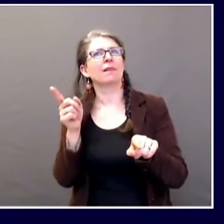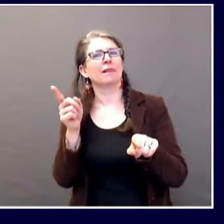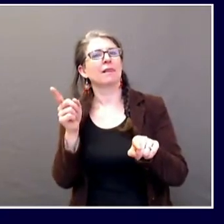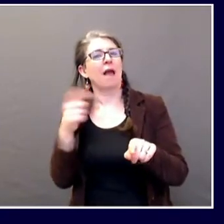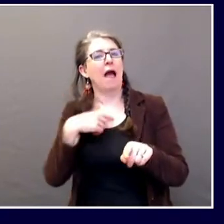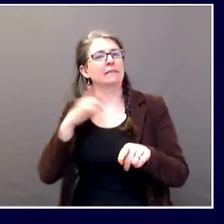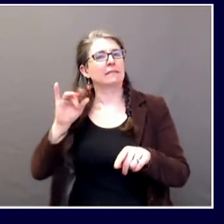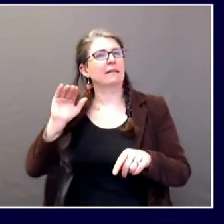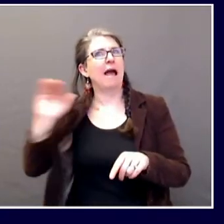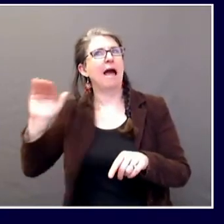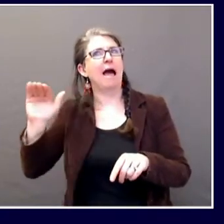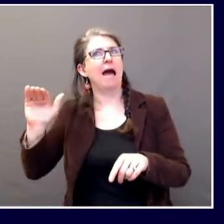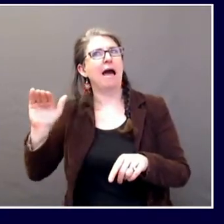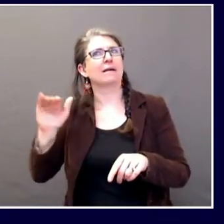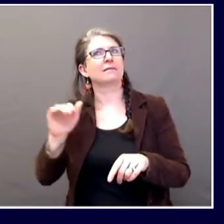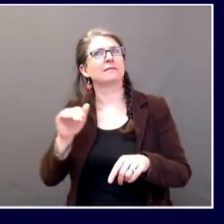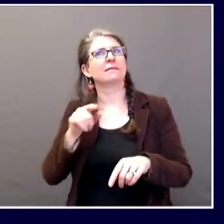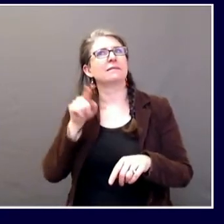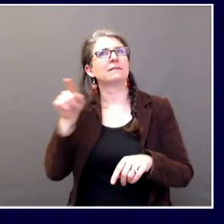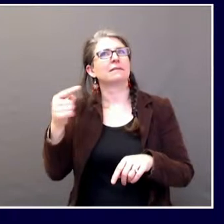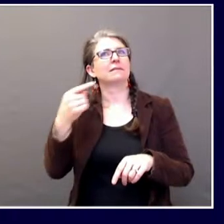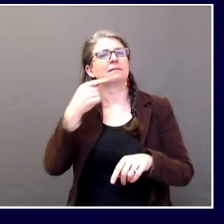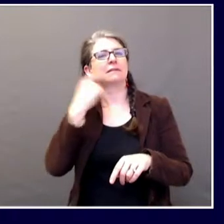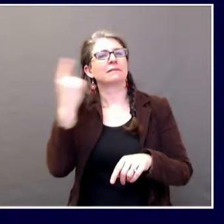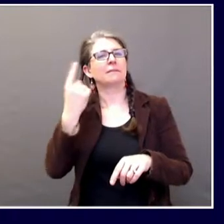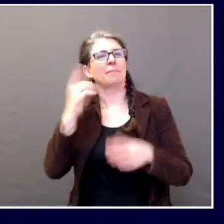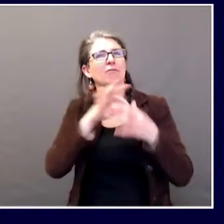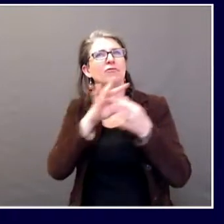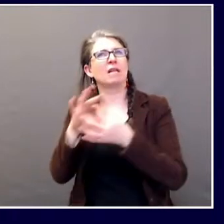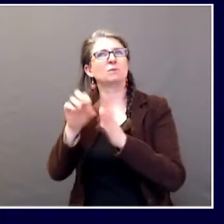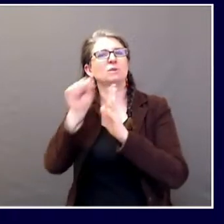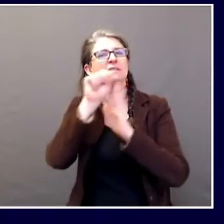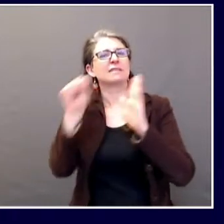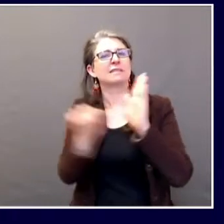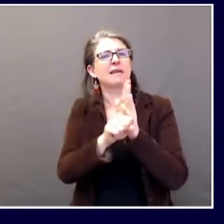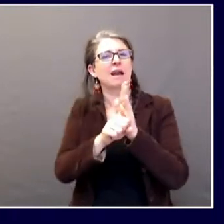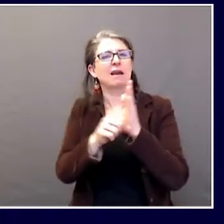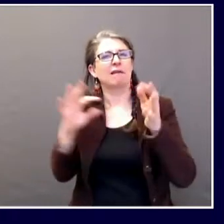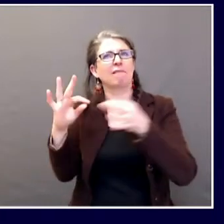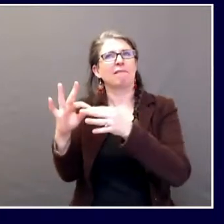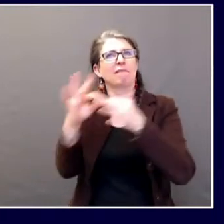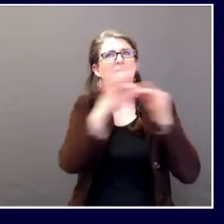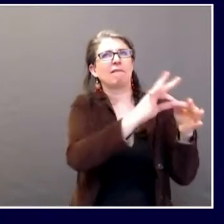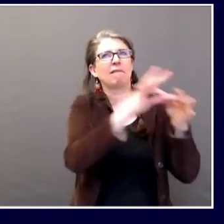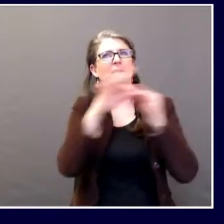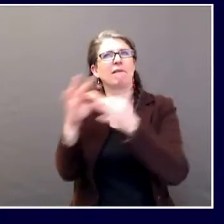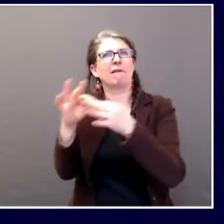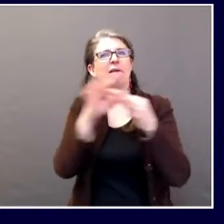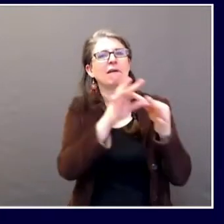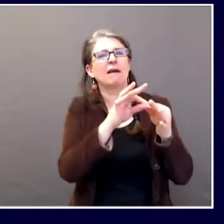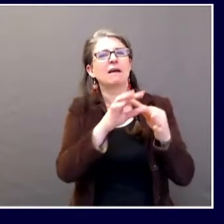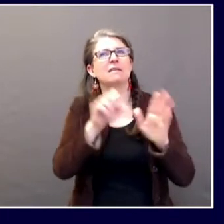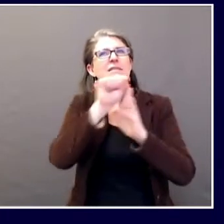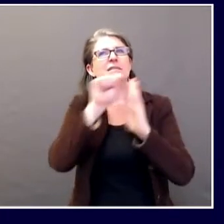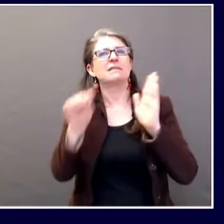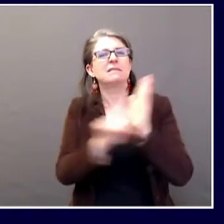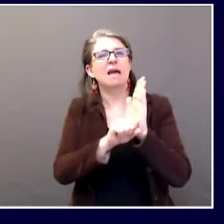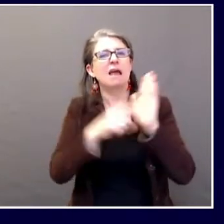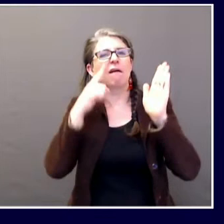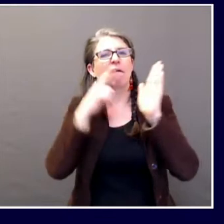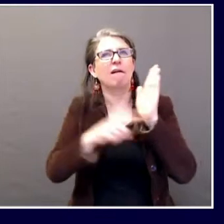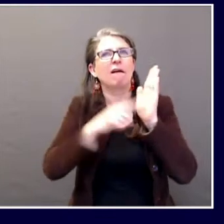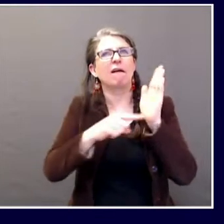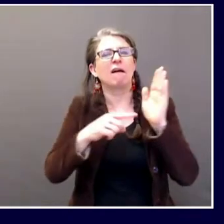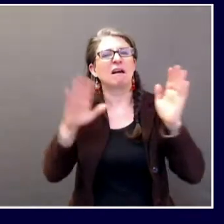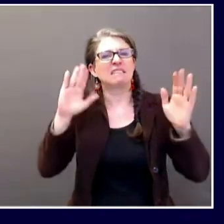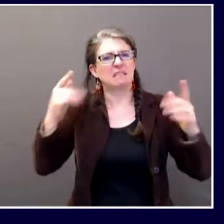be this statewide registration system, and then that fell through on the government side, and that the